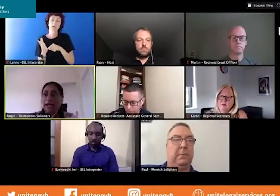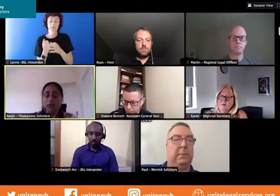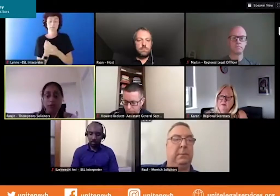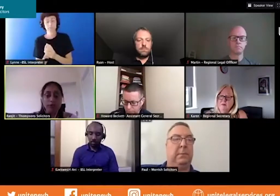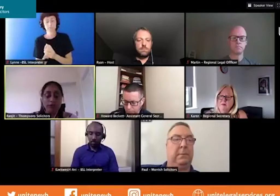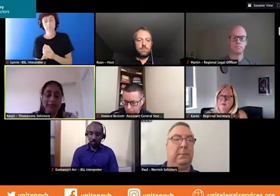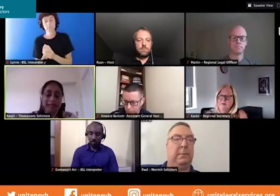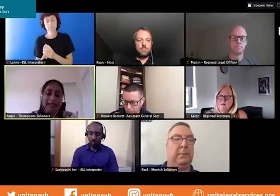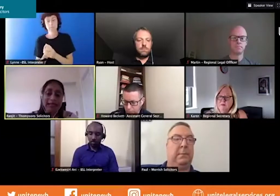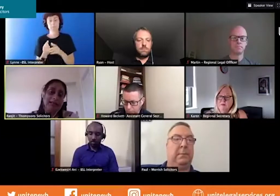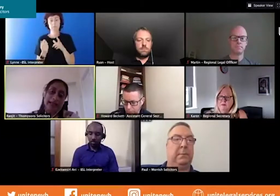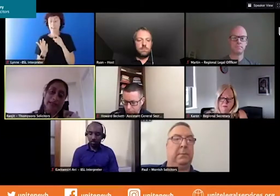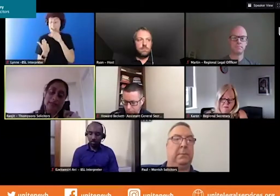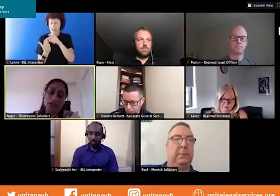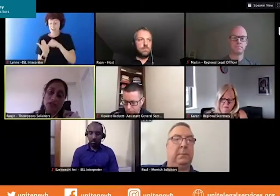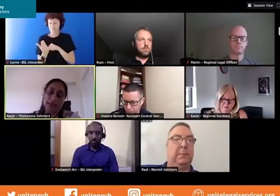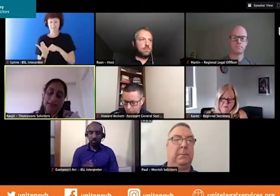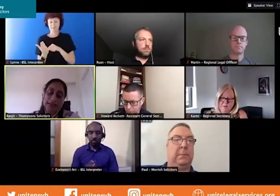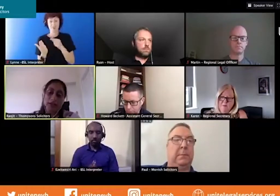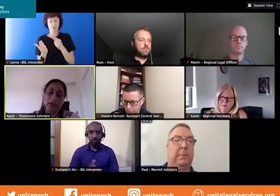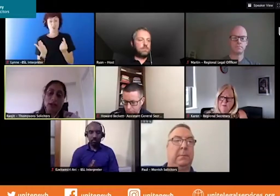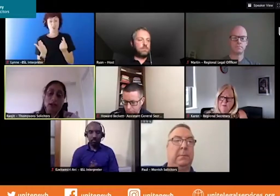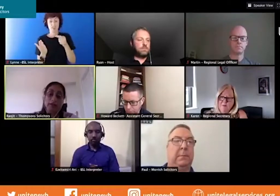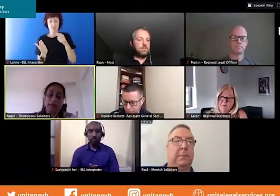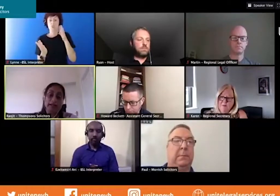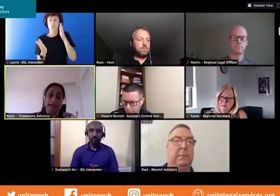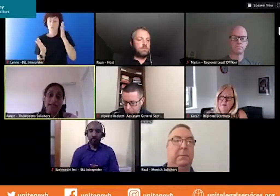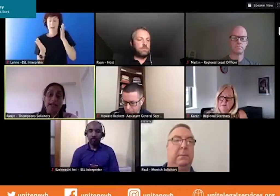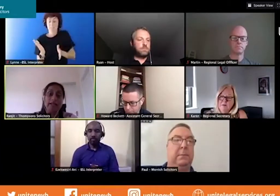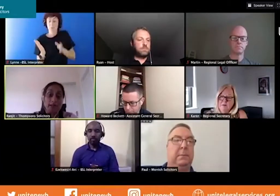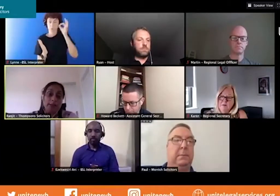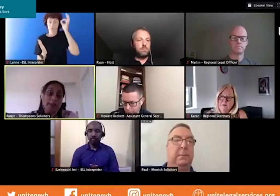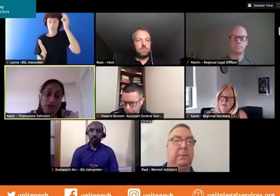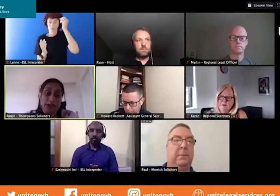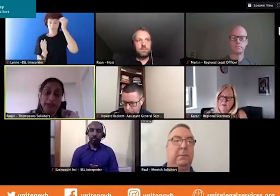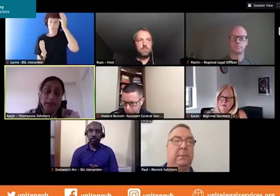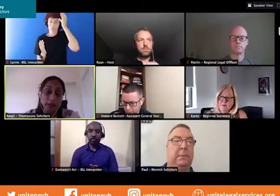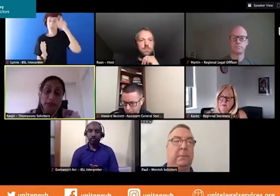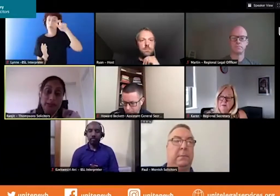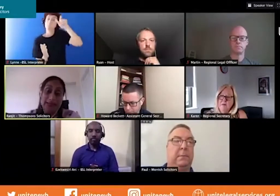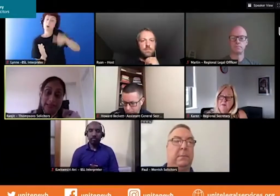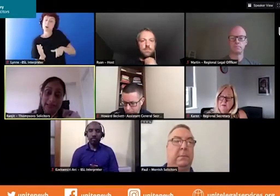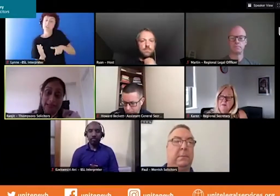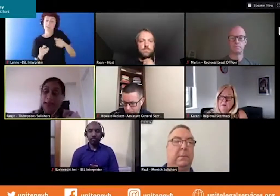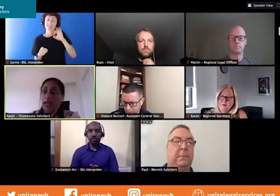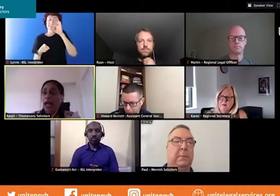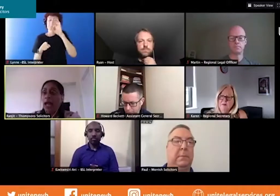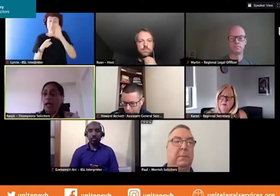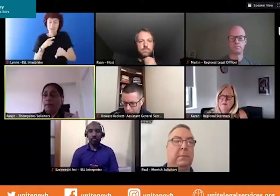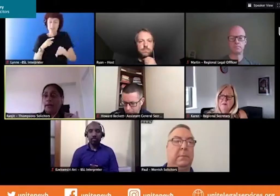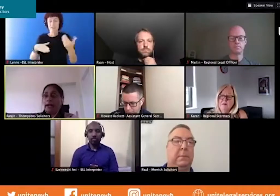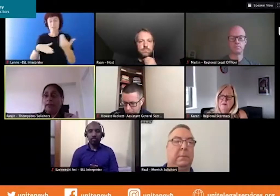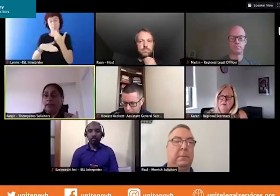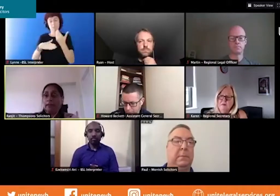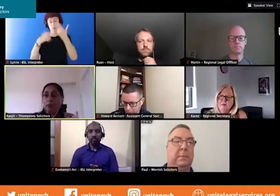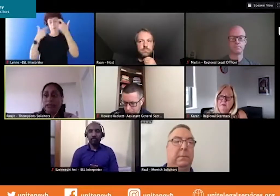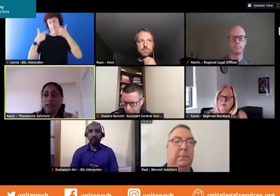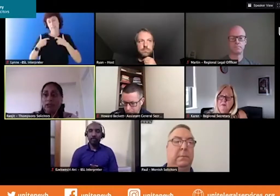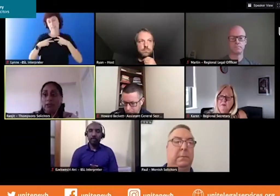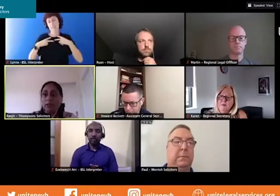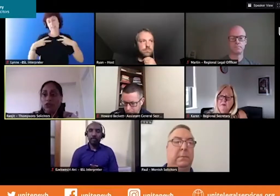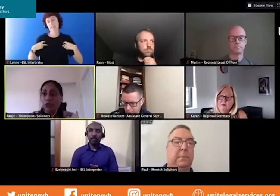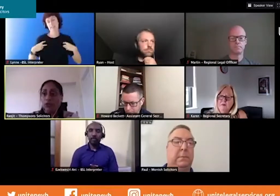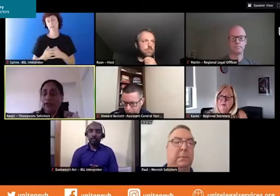And you can only really get that specialist level of advice from a specialist employment solicitor. We need